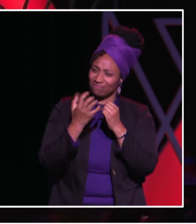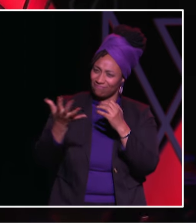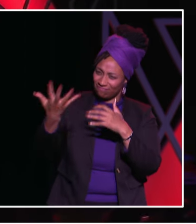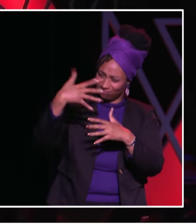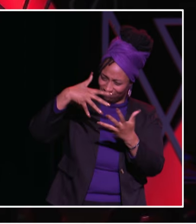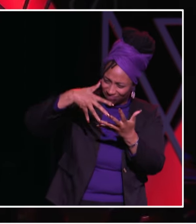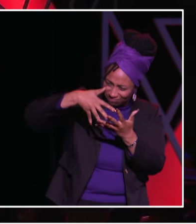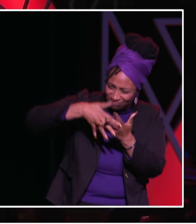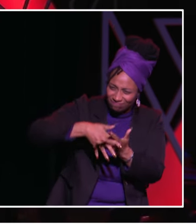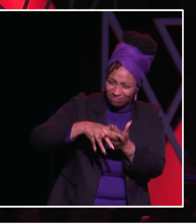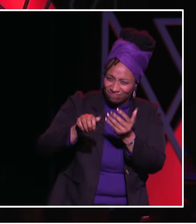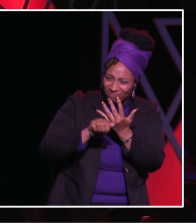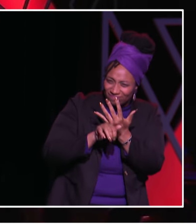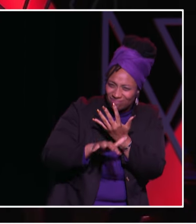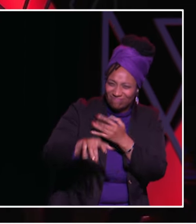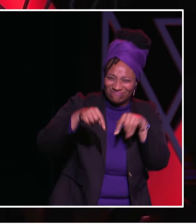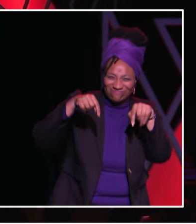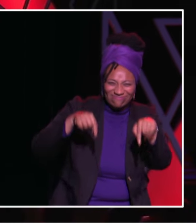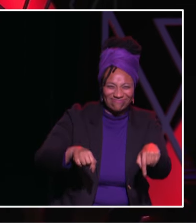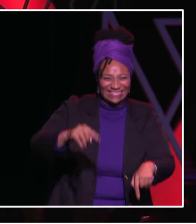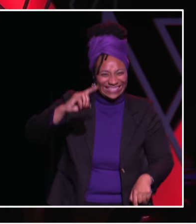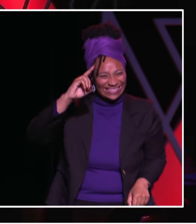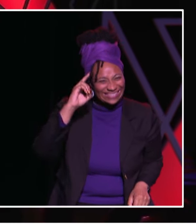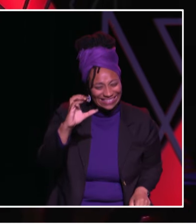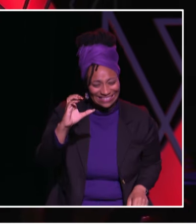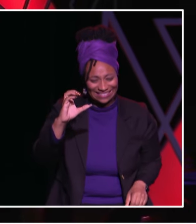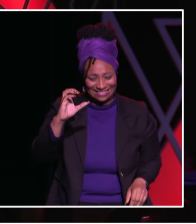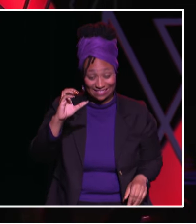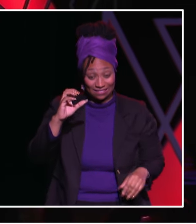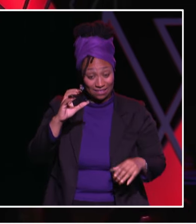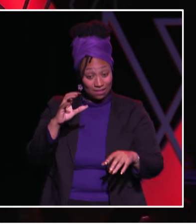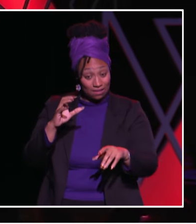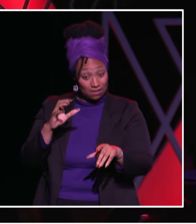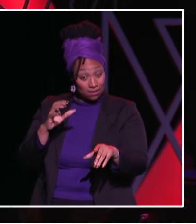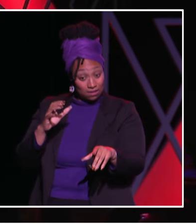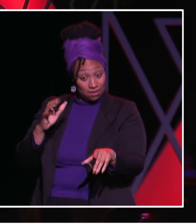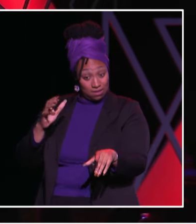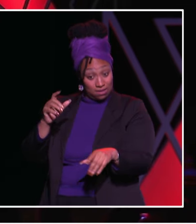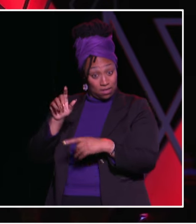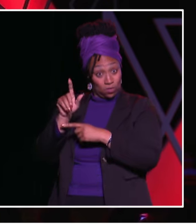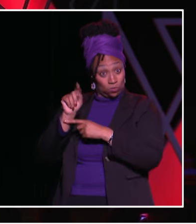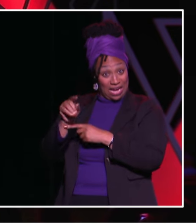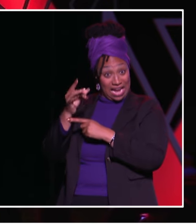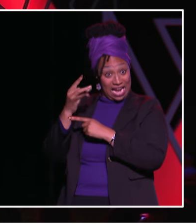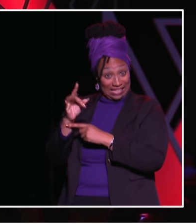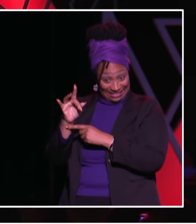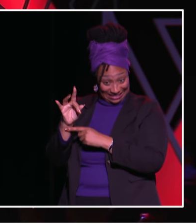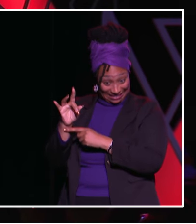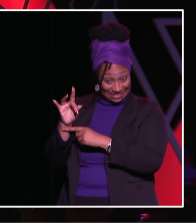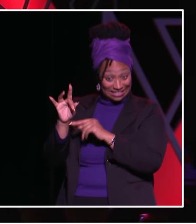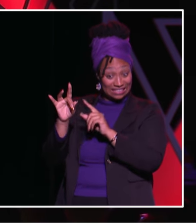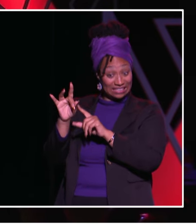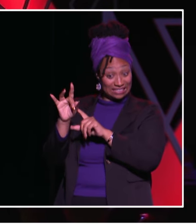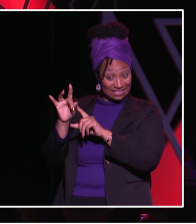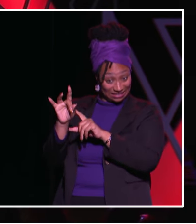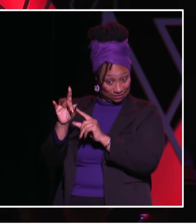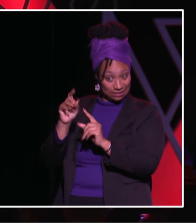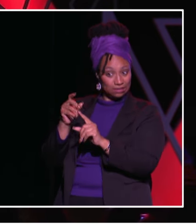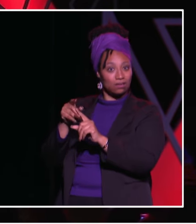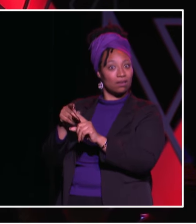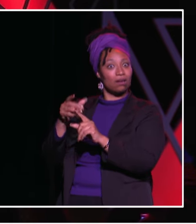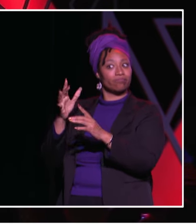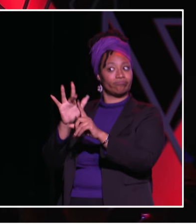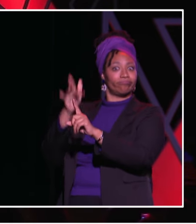award in 2018 to Rare Essence. So I cannot think of a better honoree to bring this award